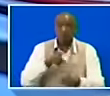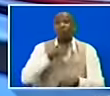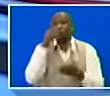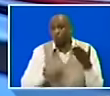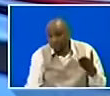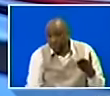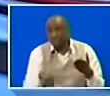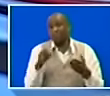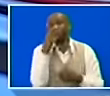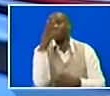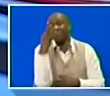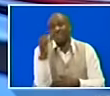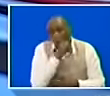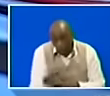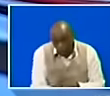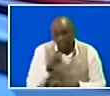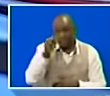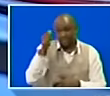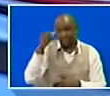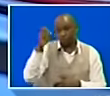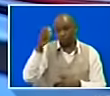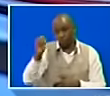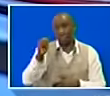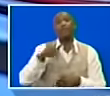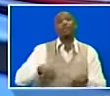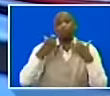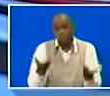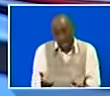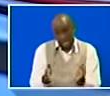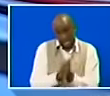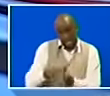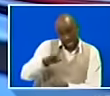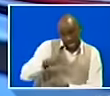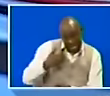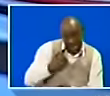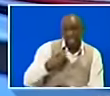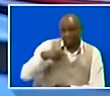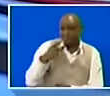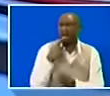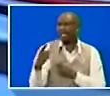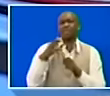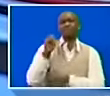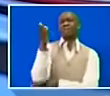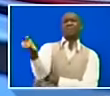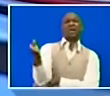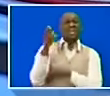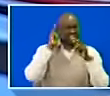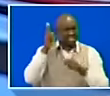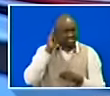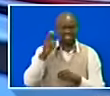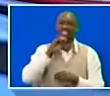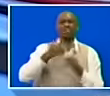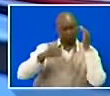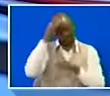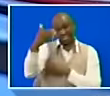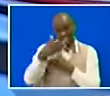as 23-year-old Samson Obocha, a resident of Nyamage Village, less than 100 meters from Kisii University.